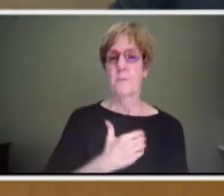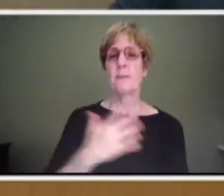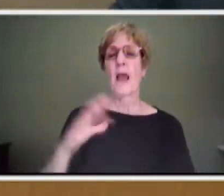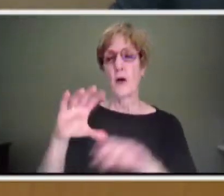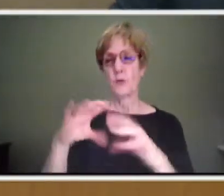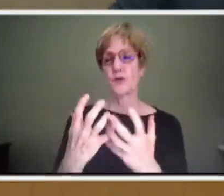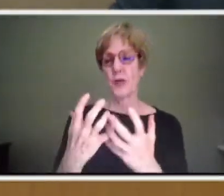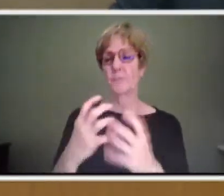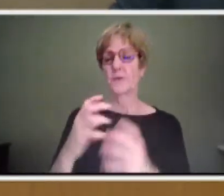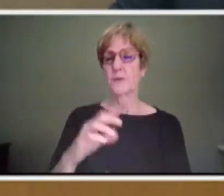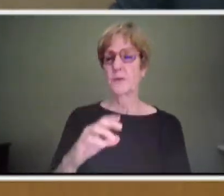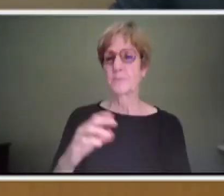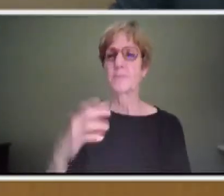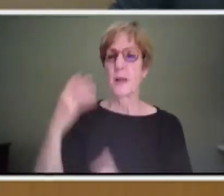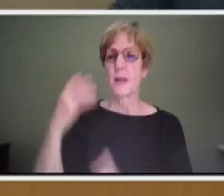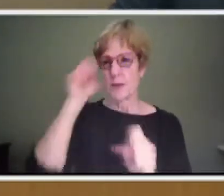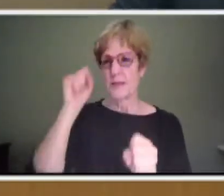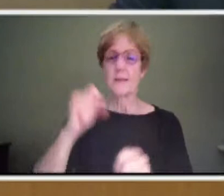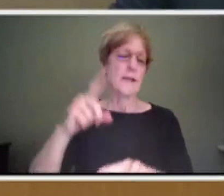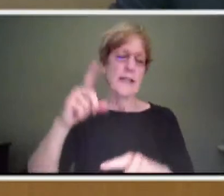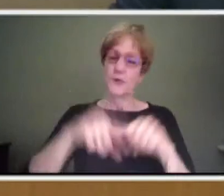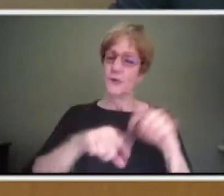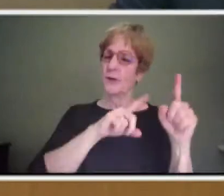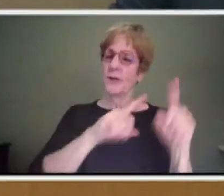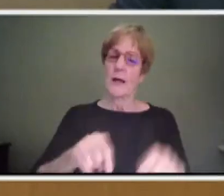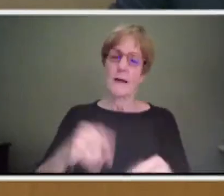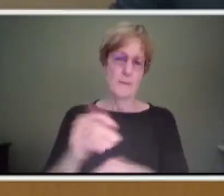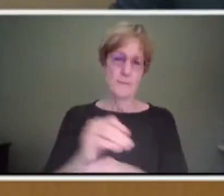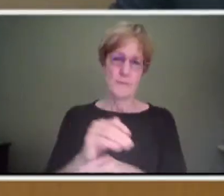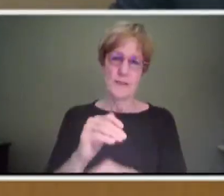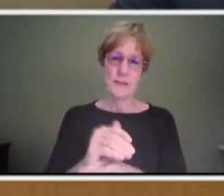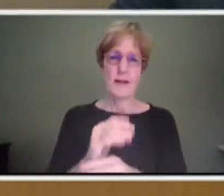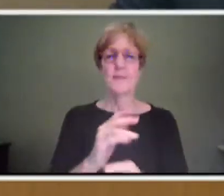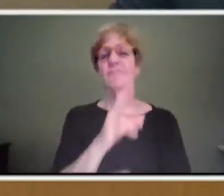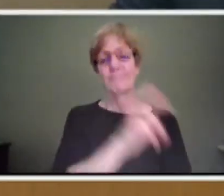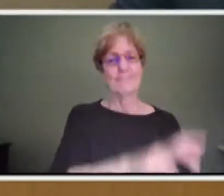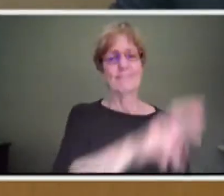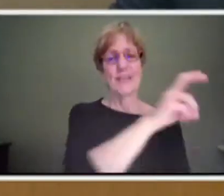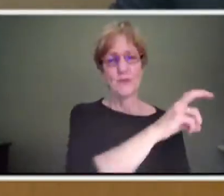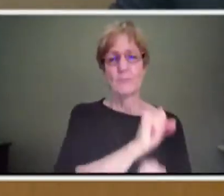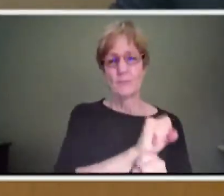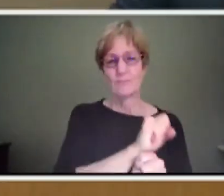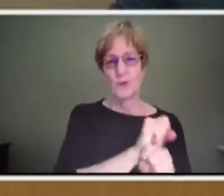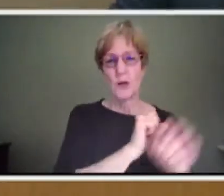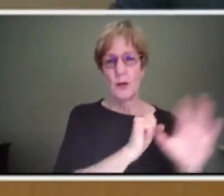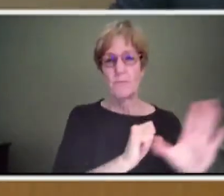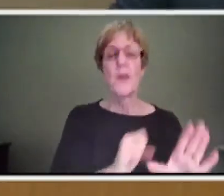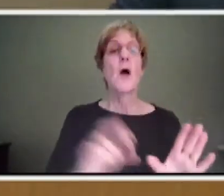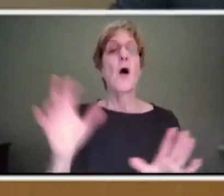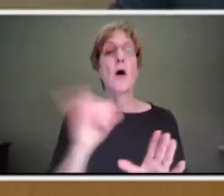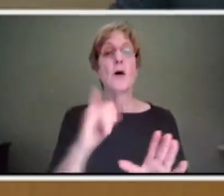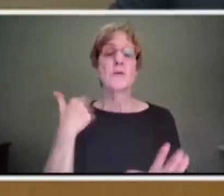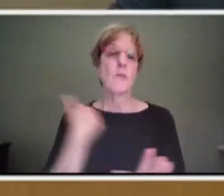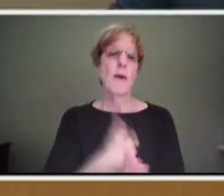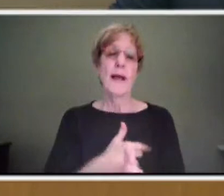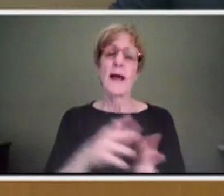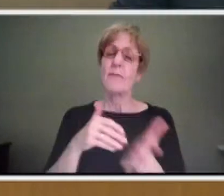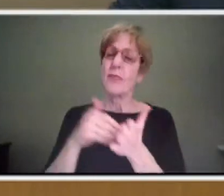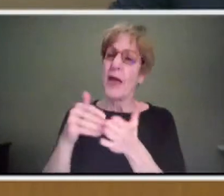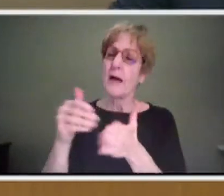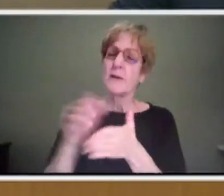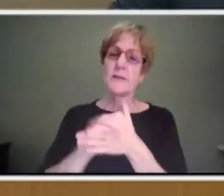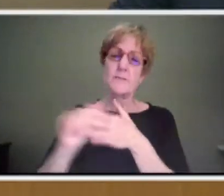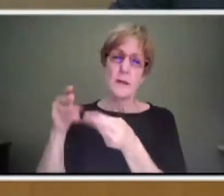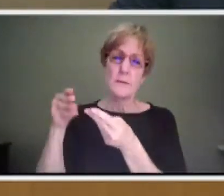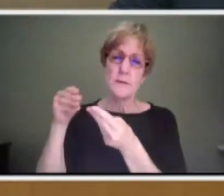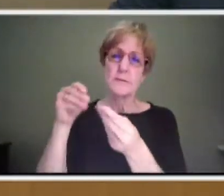Incorporated, as she could not be in attendance tonight due to travel. Combined, We have given hundreds of thousands of dollars in